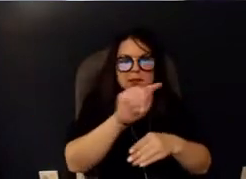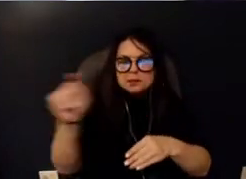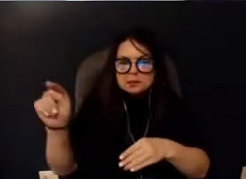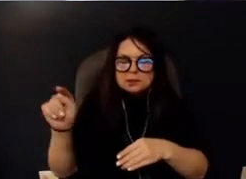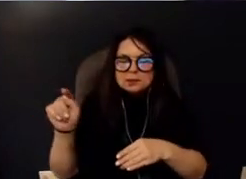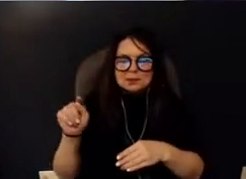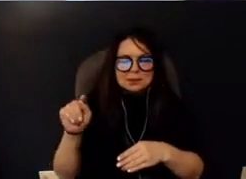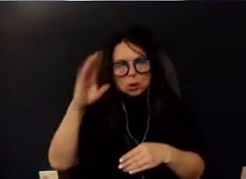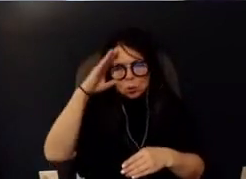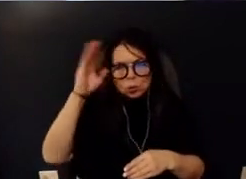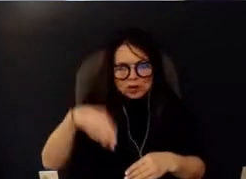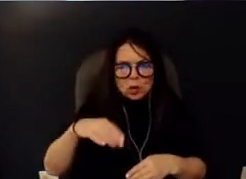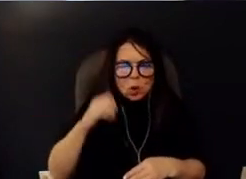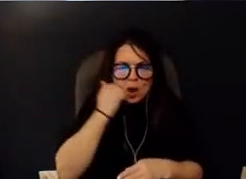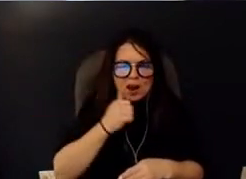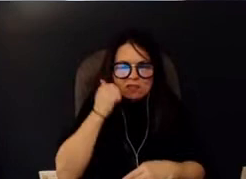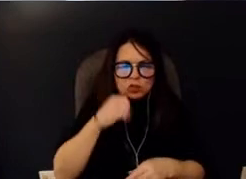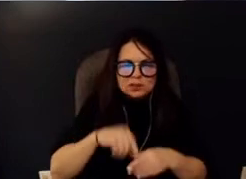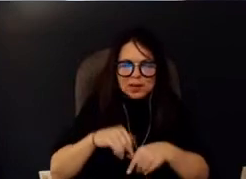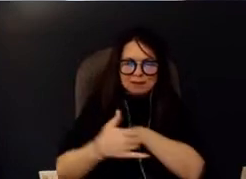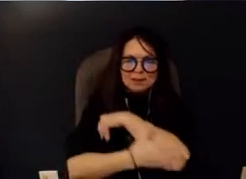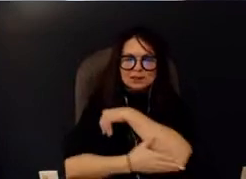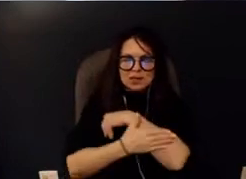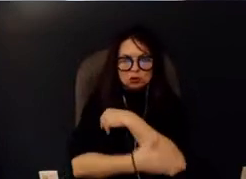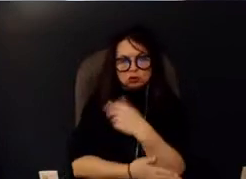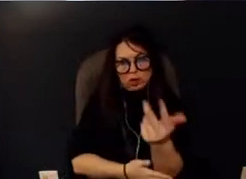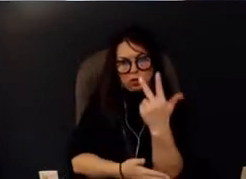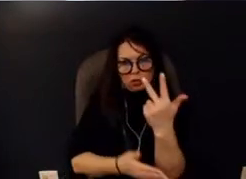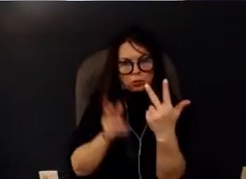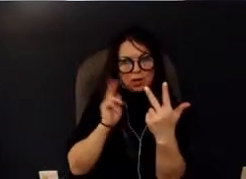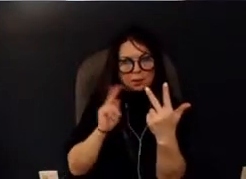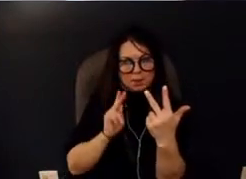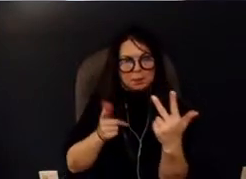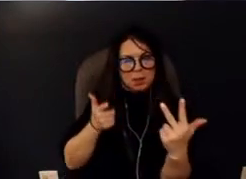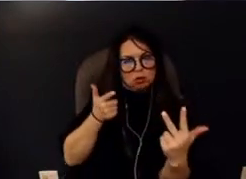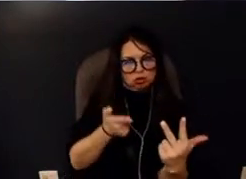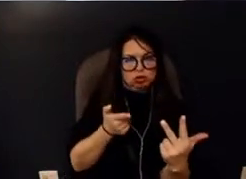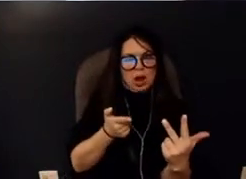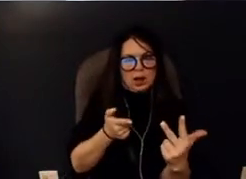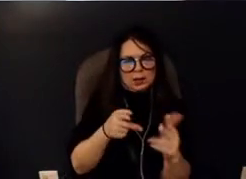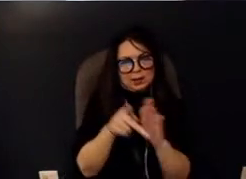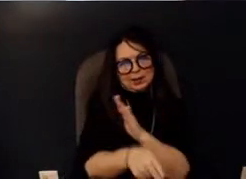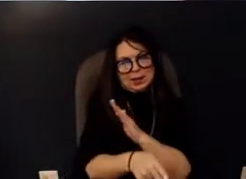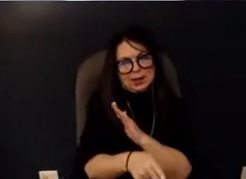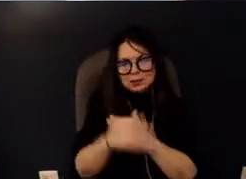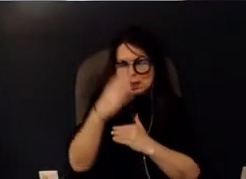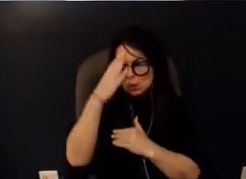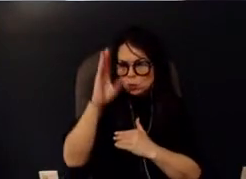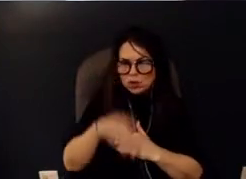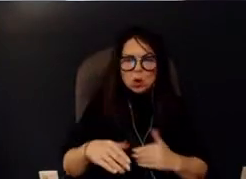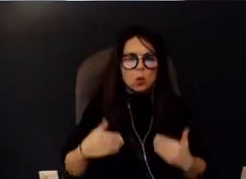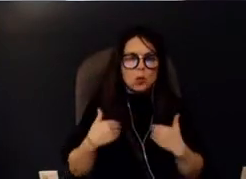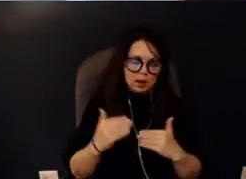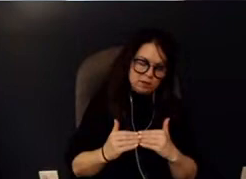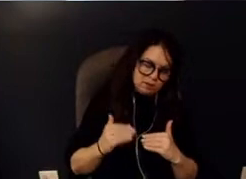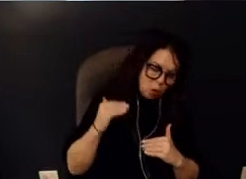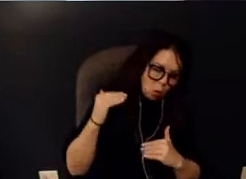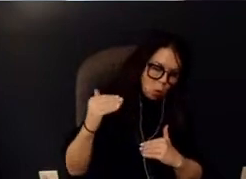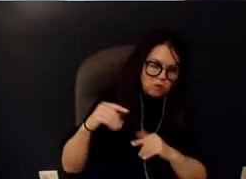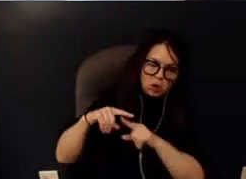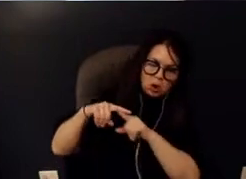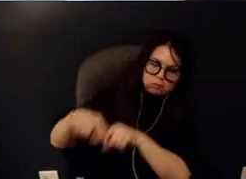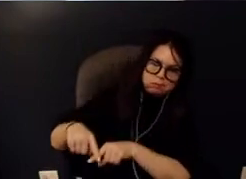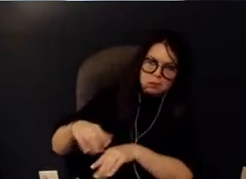killed by the police. I know that there is an over-reliance on the police to keep some communities safe